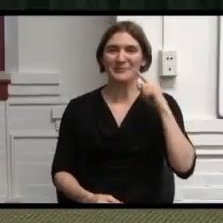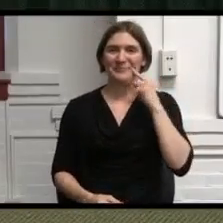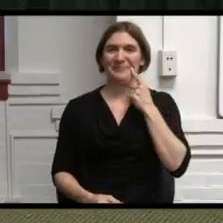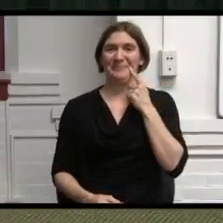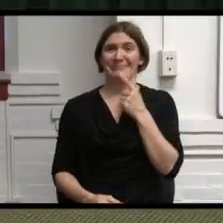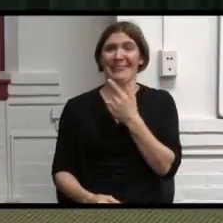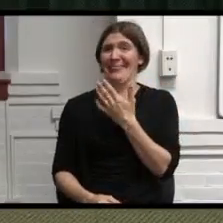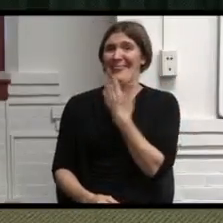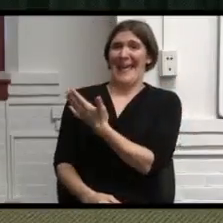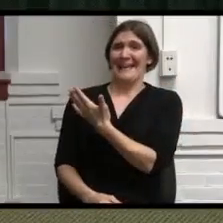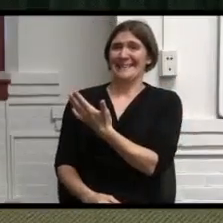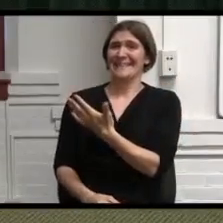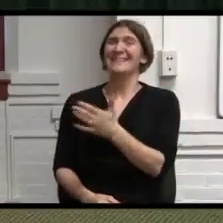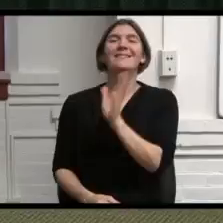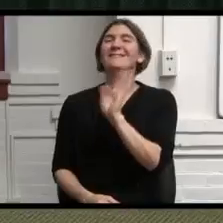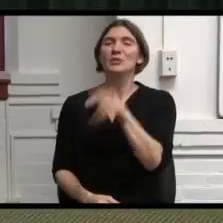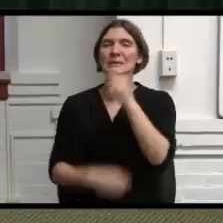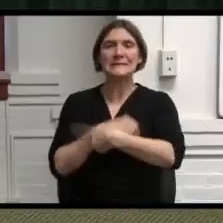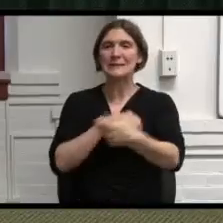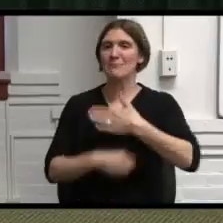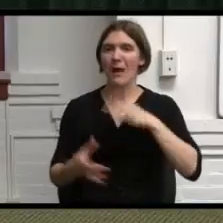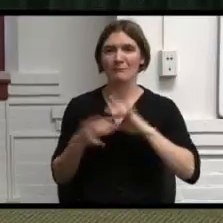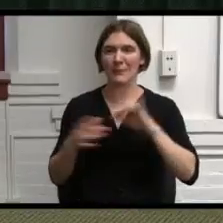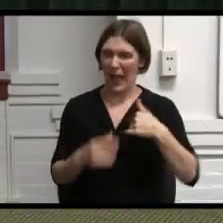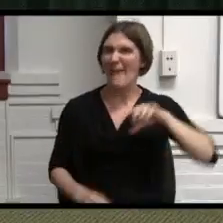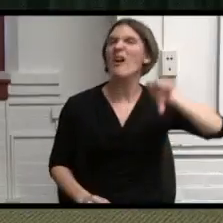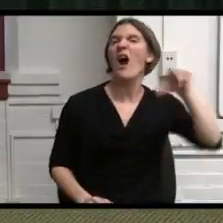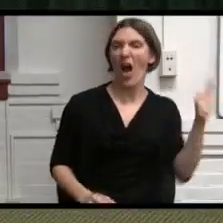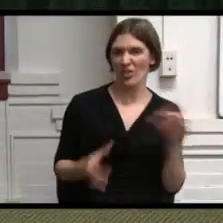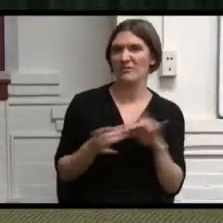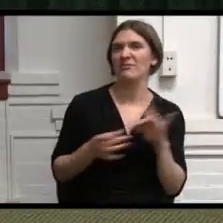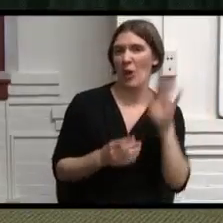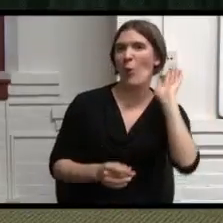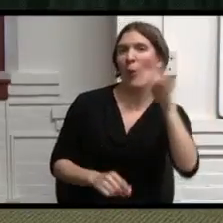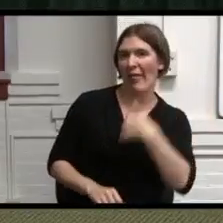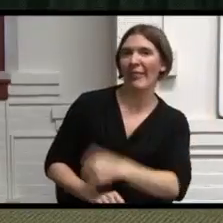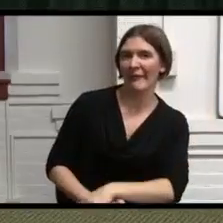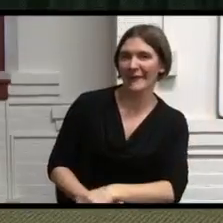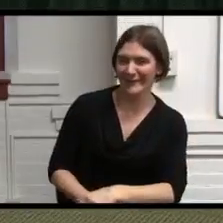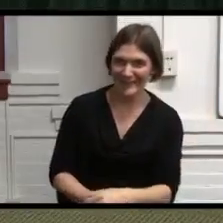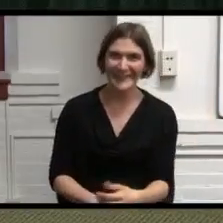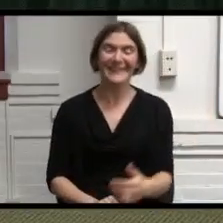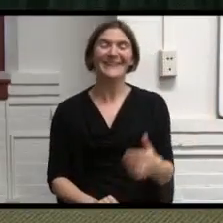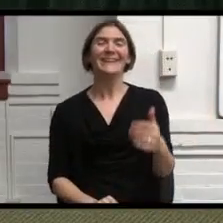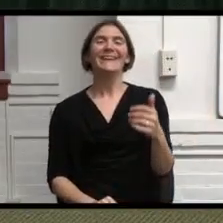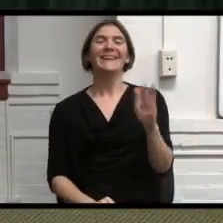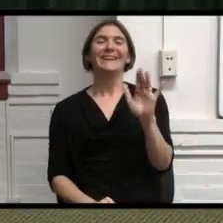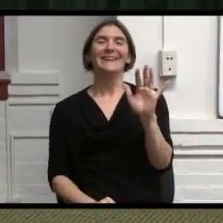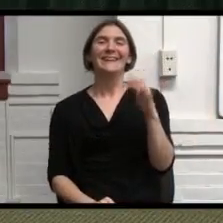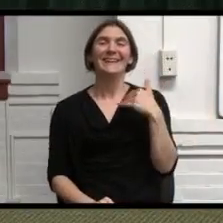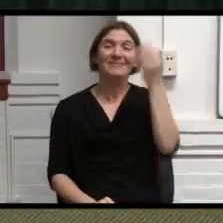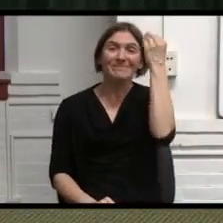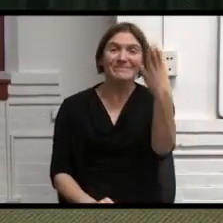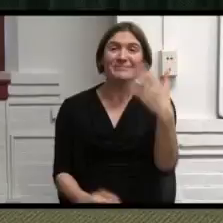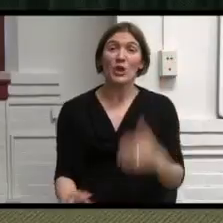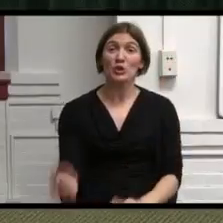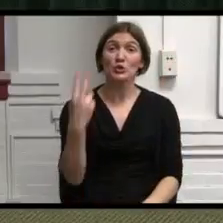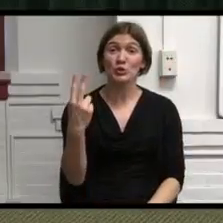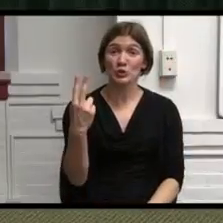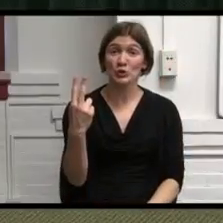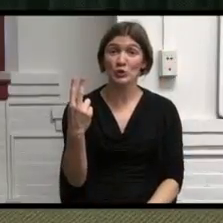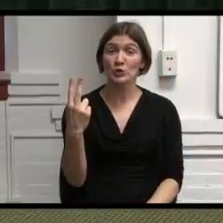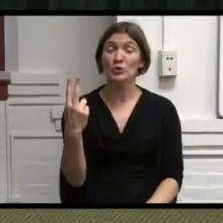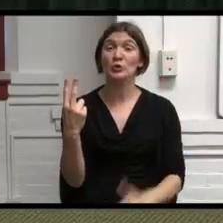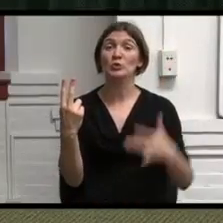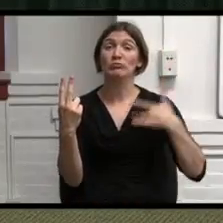Thank you. You did not steal my thunder. I got a little thunder left. There are 2 projects I'd like to give a quick